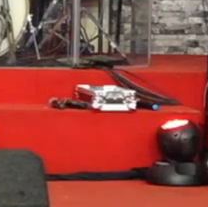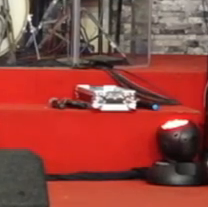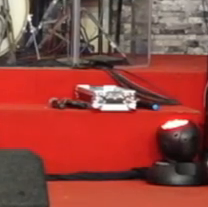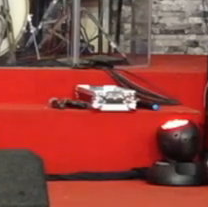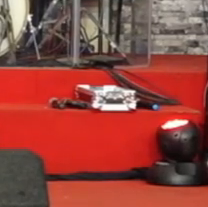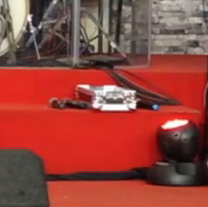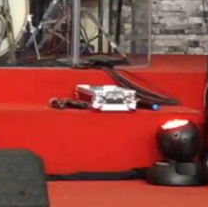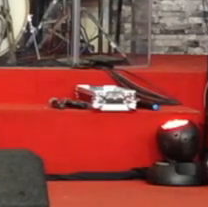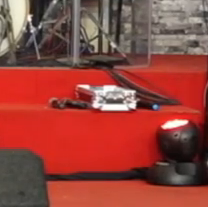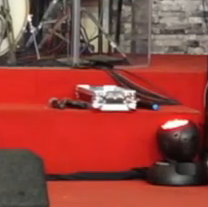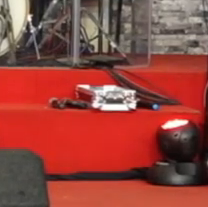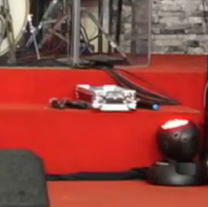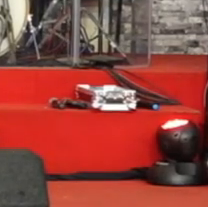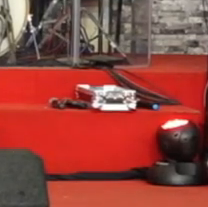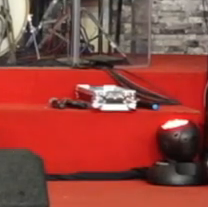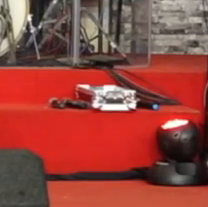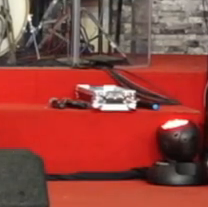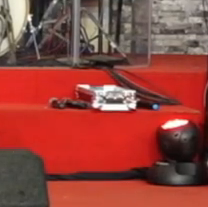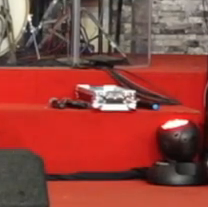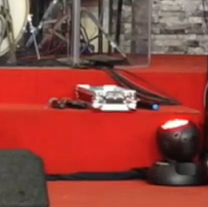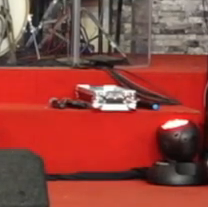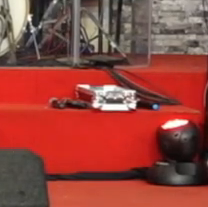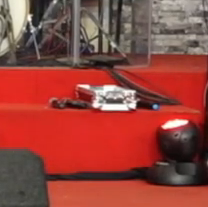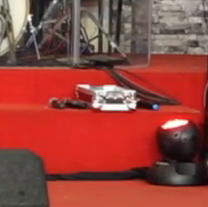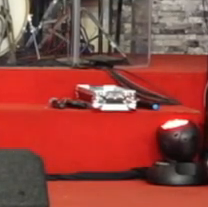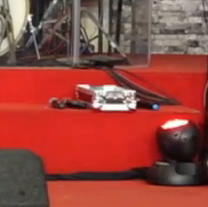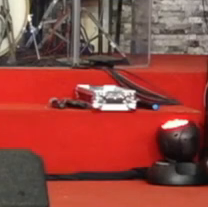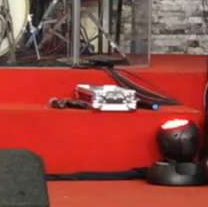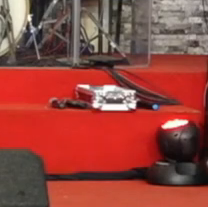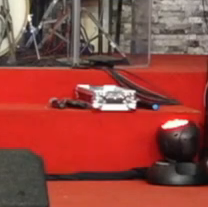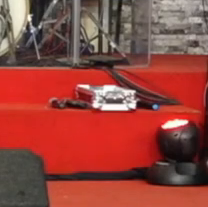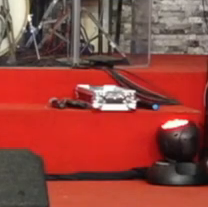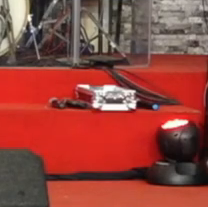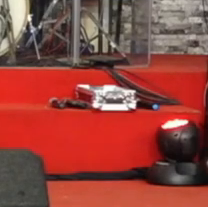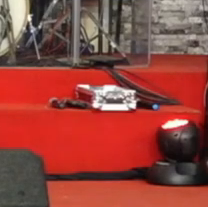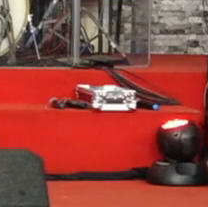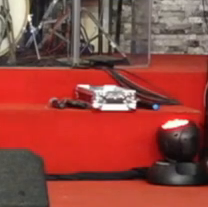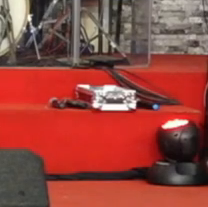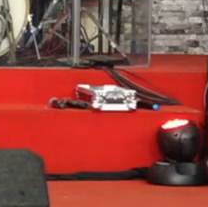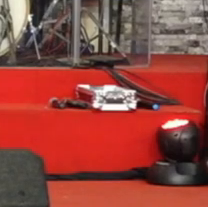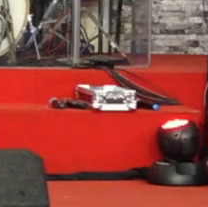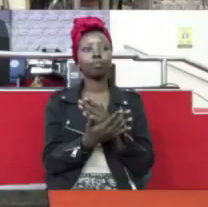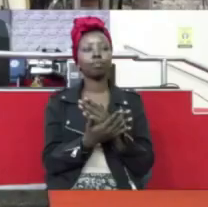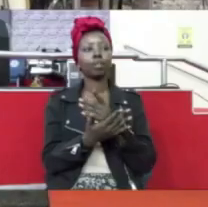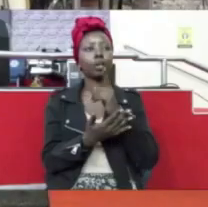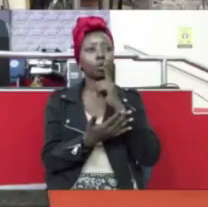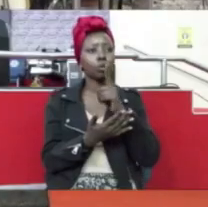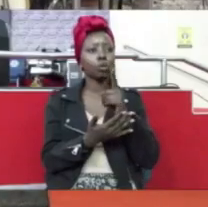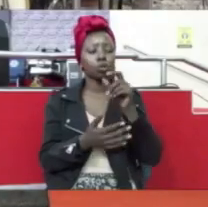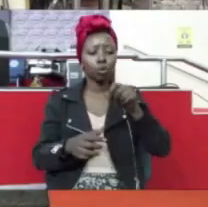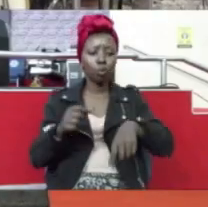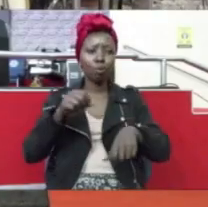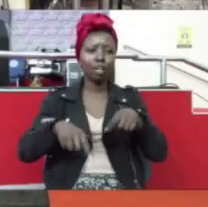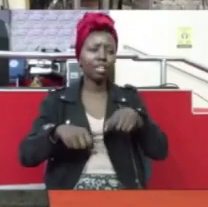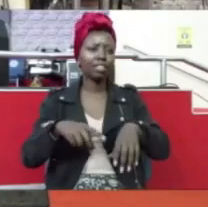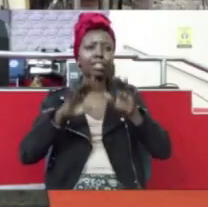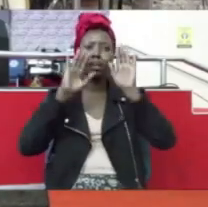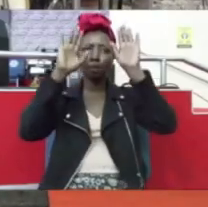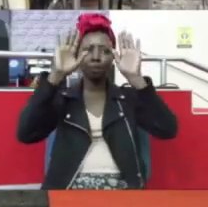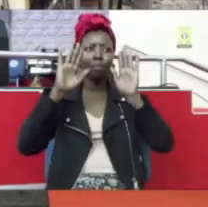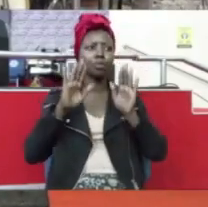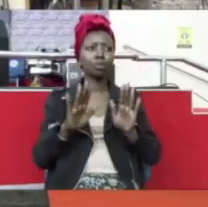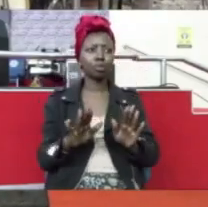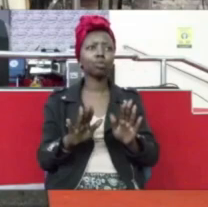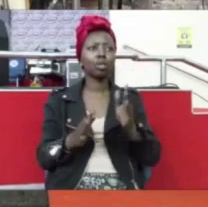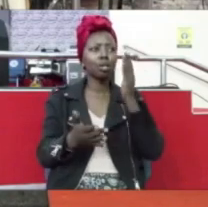watu wanapanda, ukikula mbegu yako wakati watu wanavuna, wewe hutakuwa na mavuno. And so seed time is so important in as much